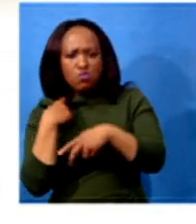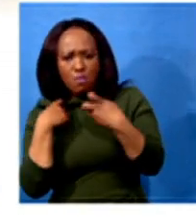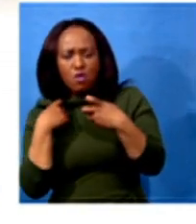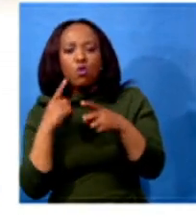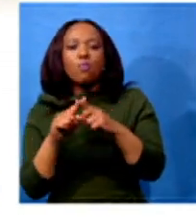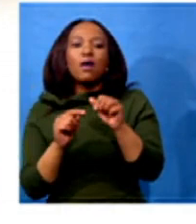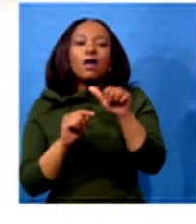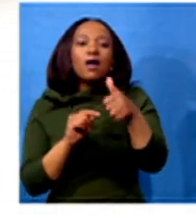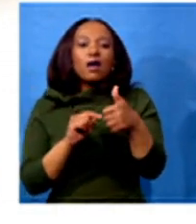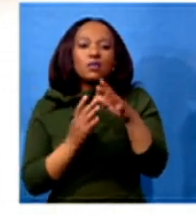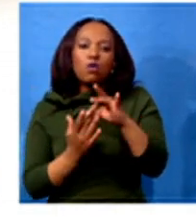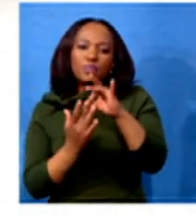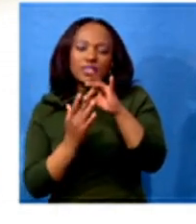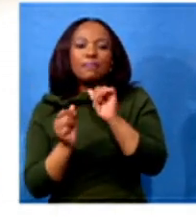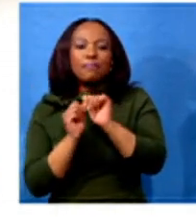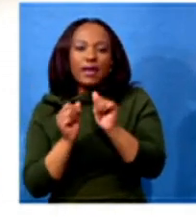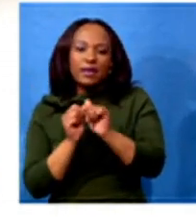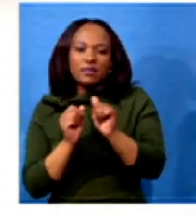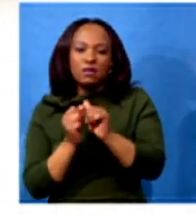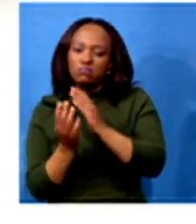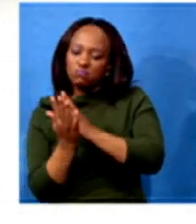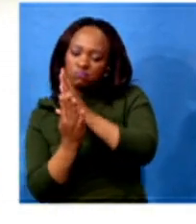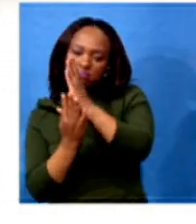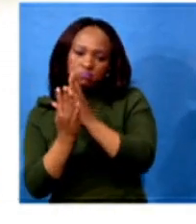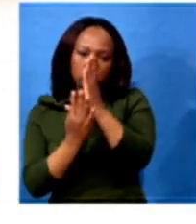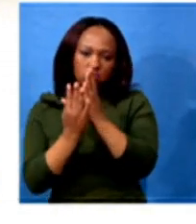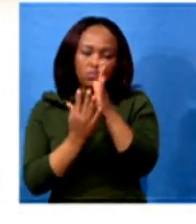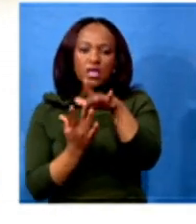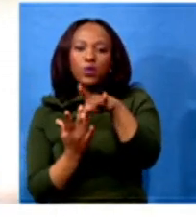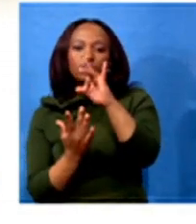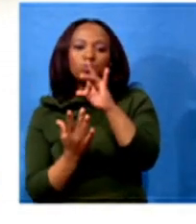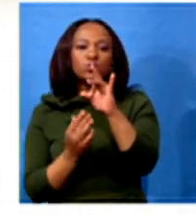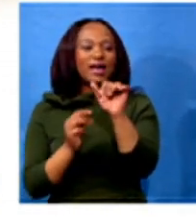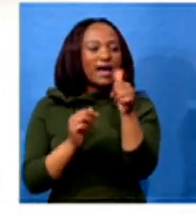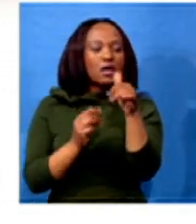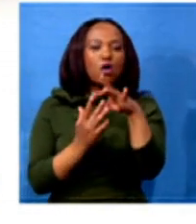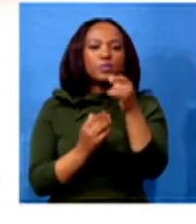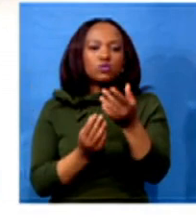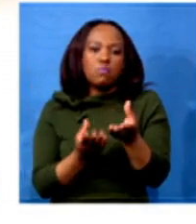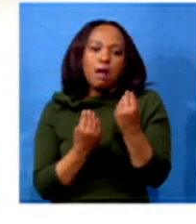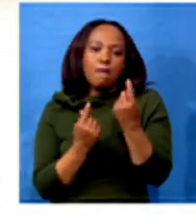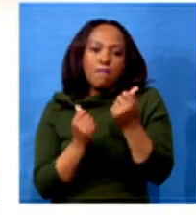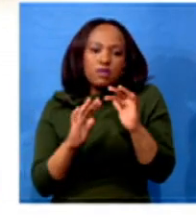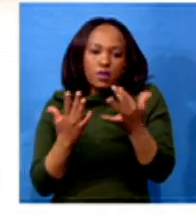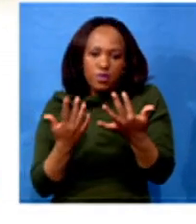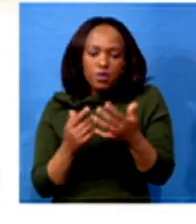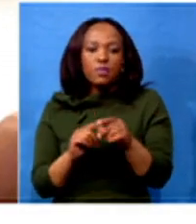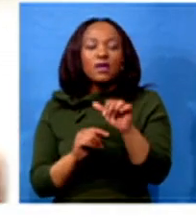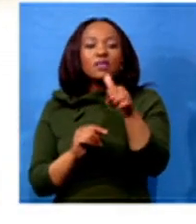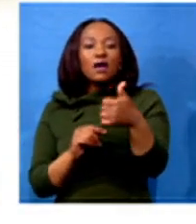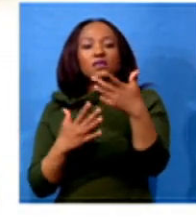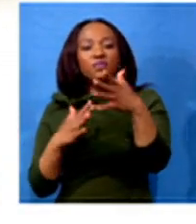options that people have, the better it will be for people to make sure that they've got different options. And the other argument that has been raised is